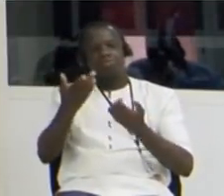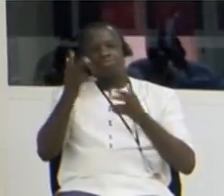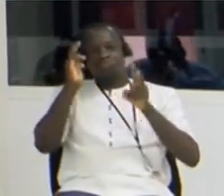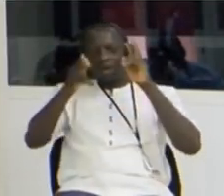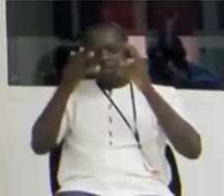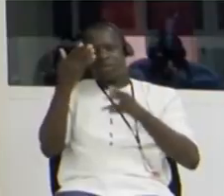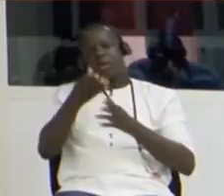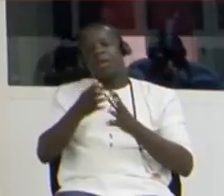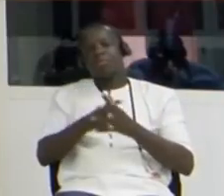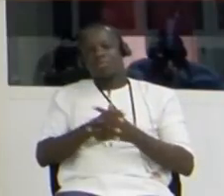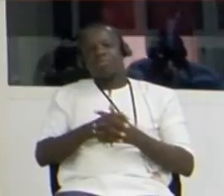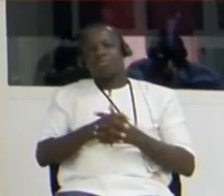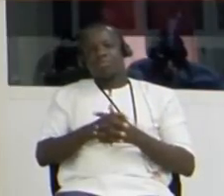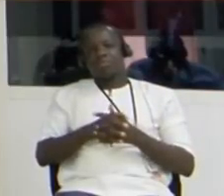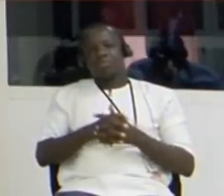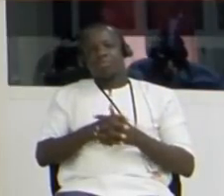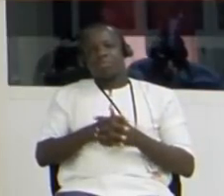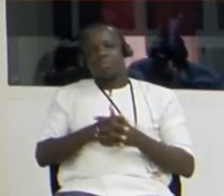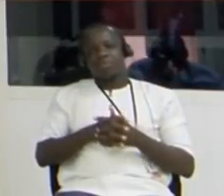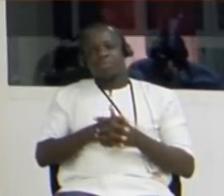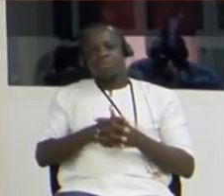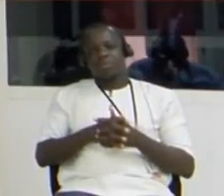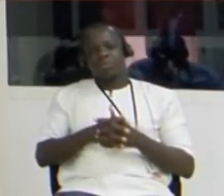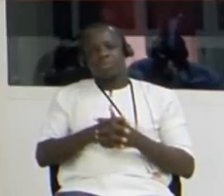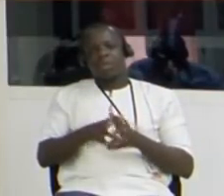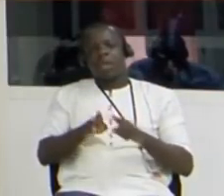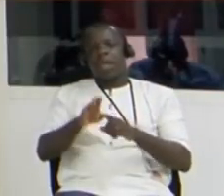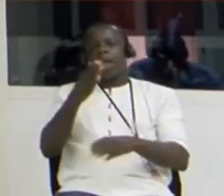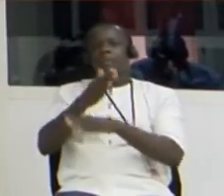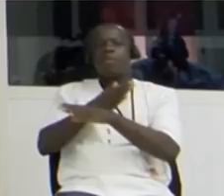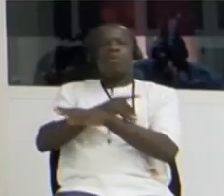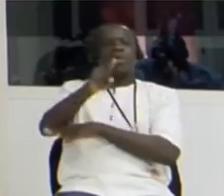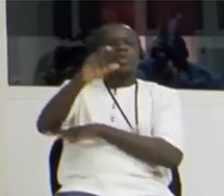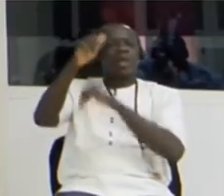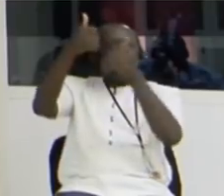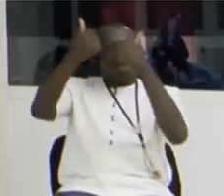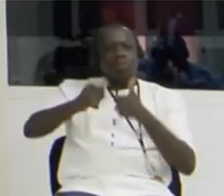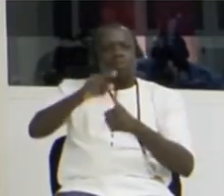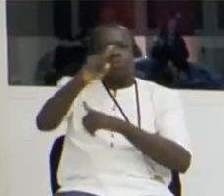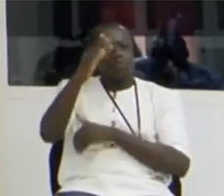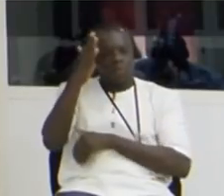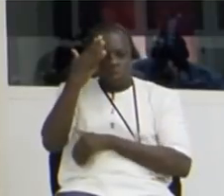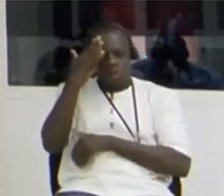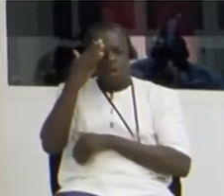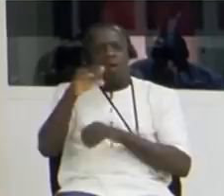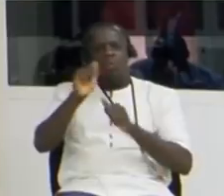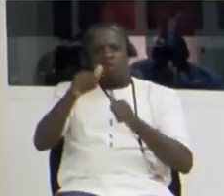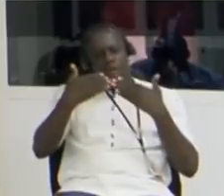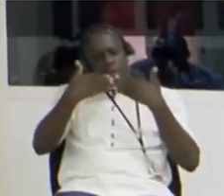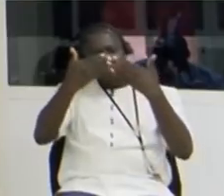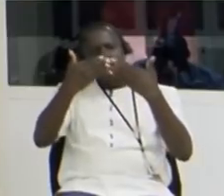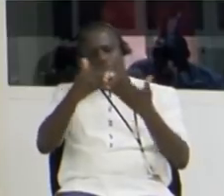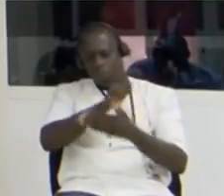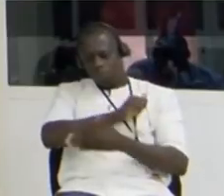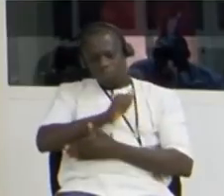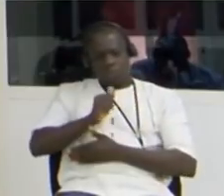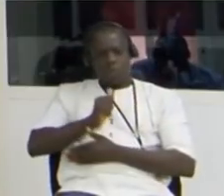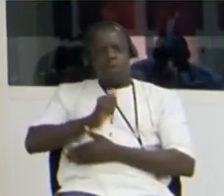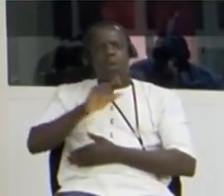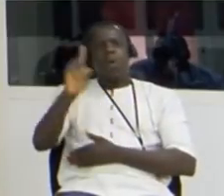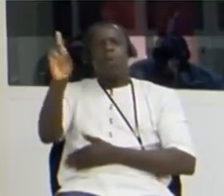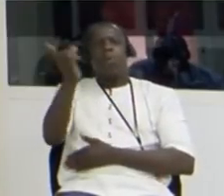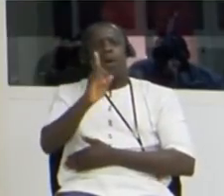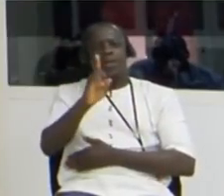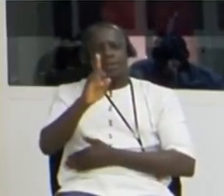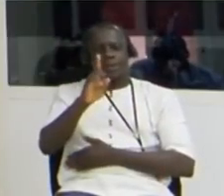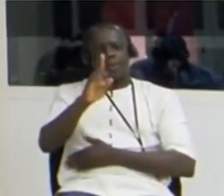And before this happened, do you know whether or not, perhaps you could tell us what the